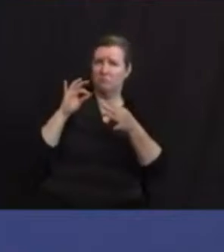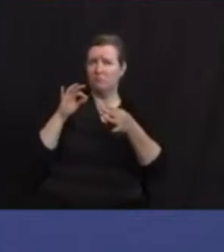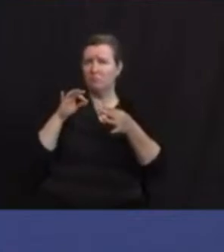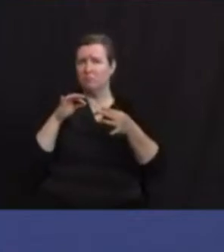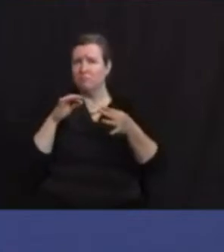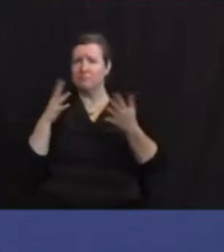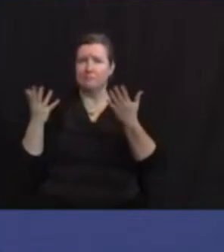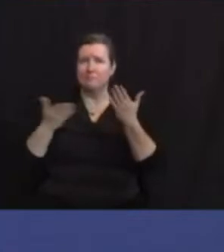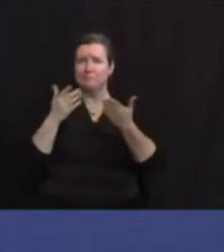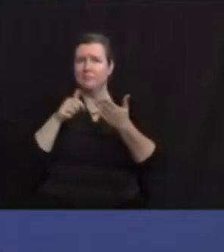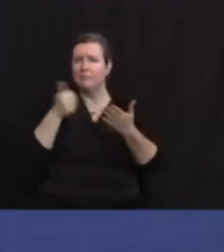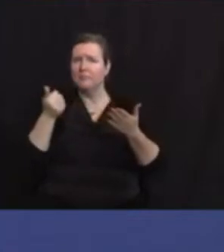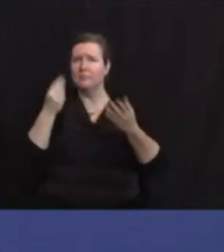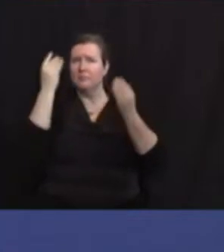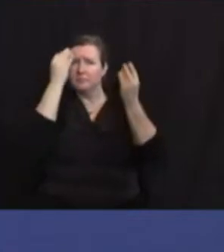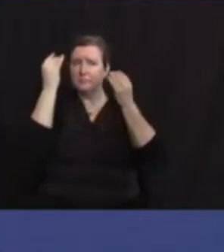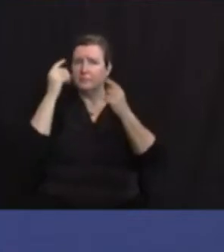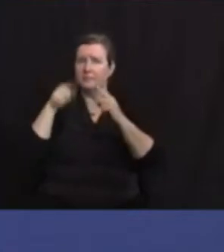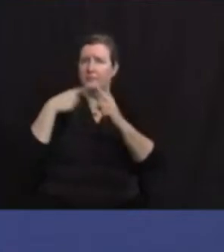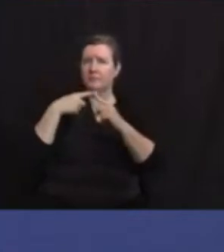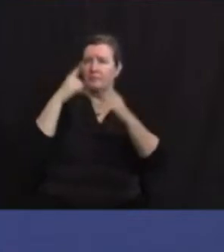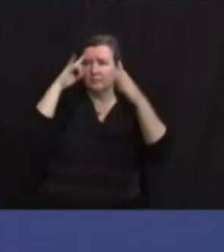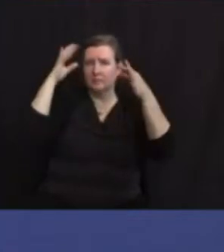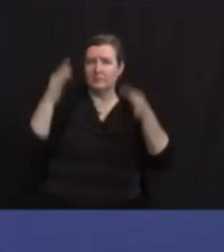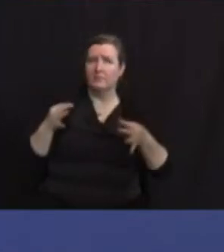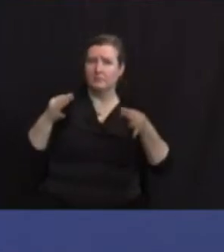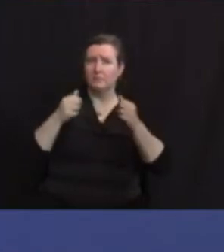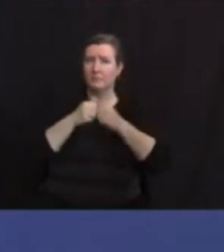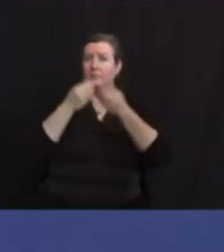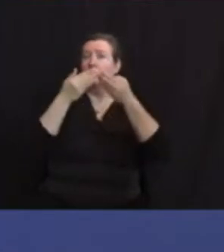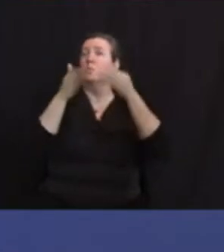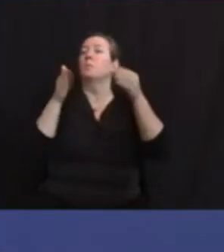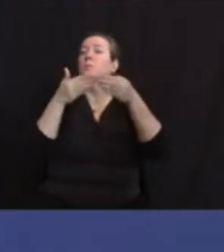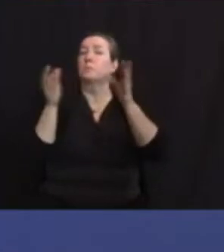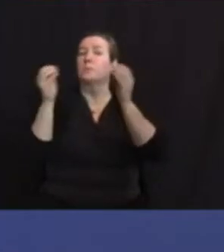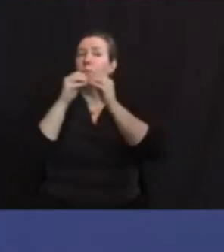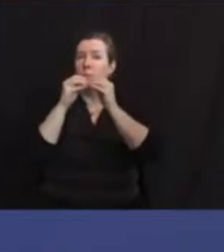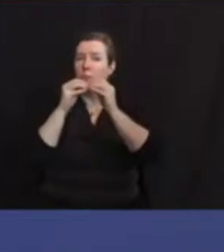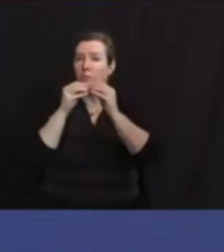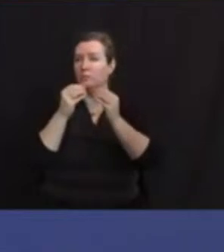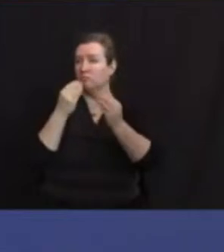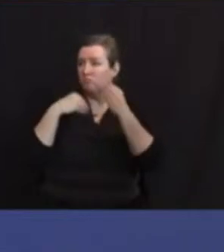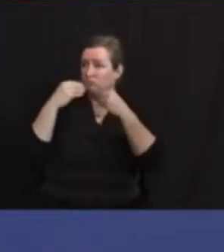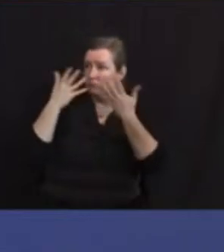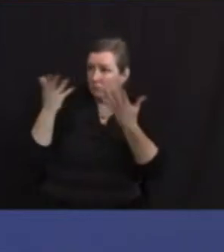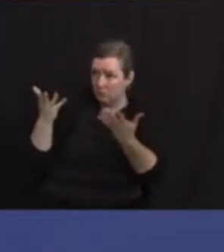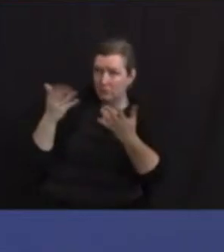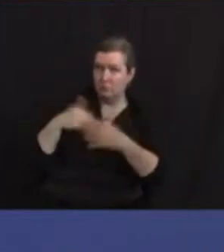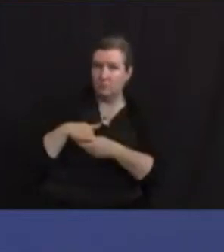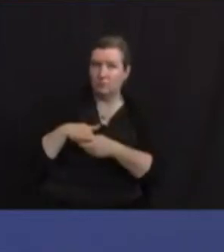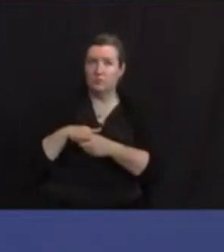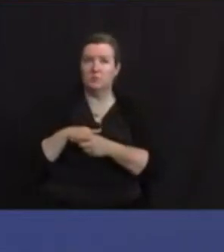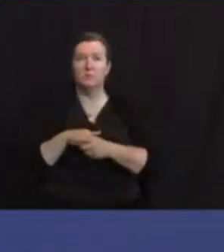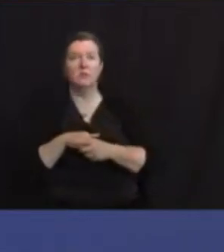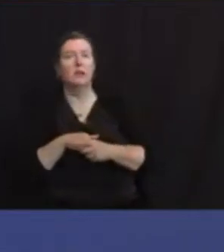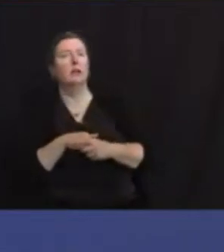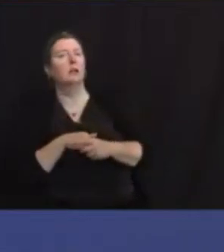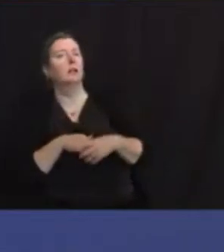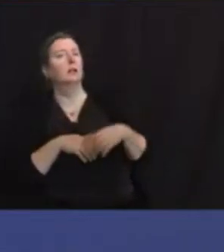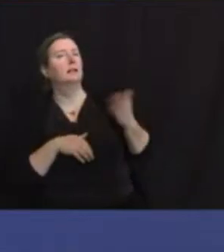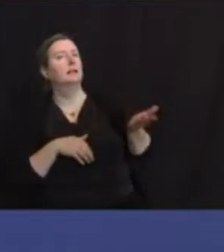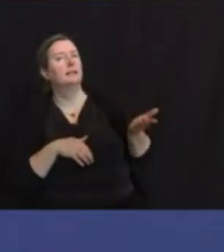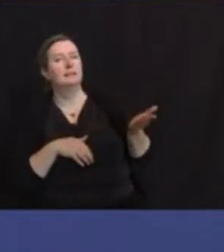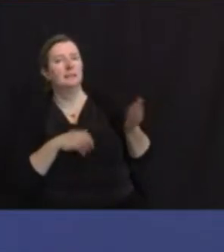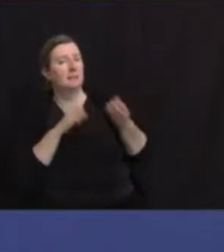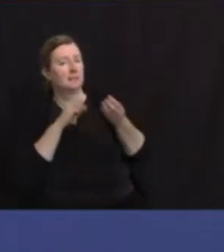this decision? Thank you. Thank you, Dave. The factors we look at are the ones that we've been looking at from day one. And as I said, even though